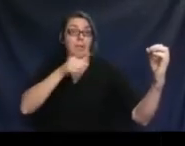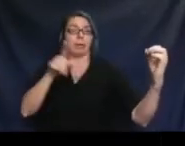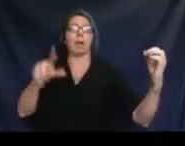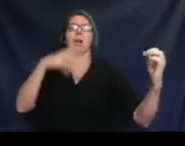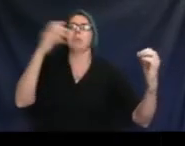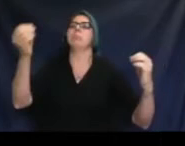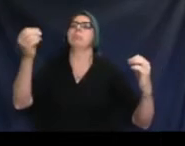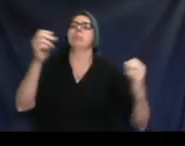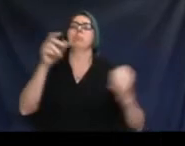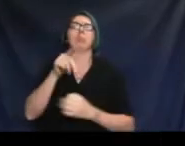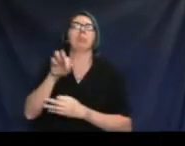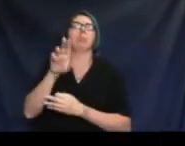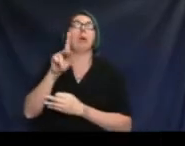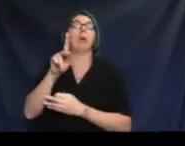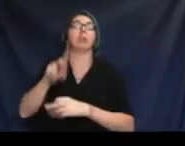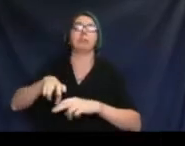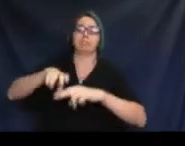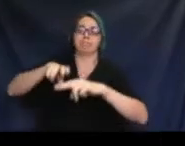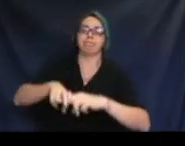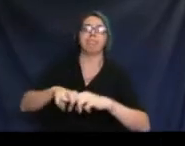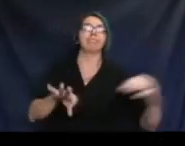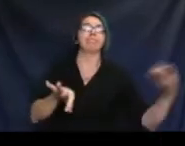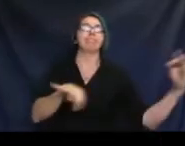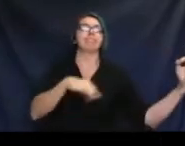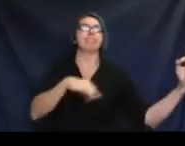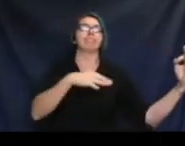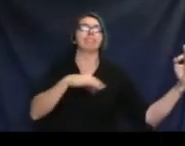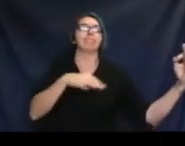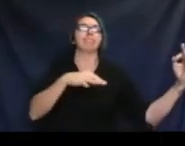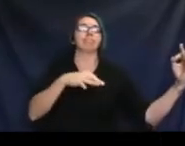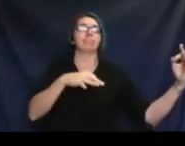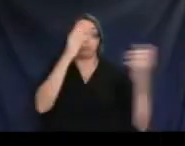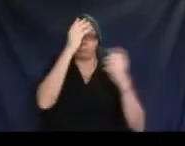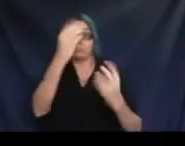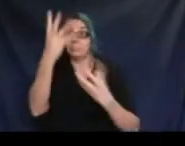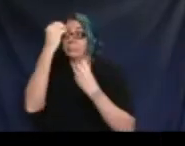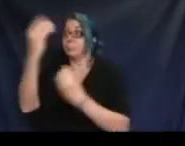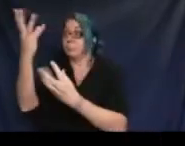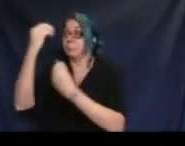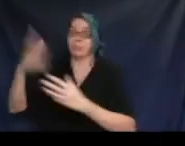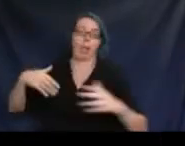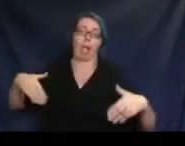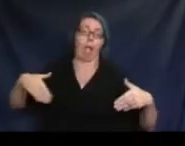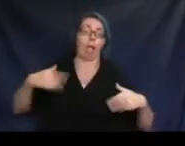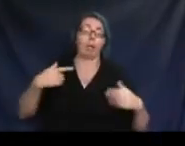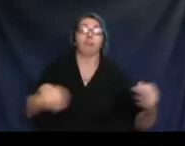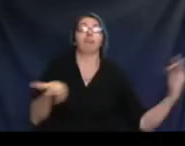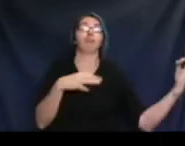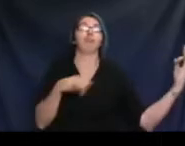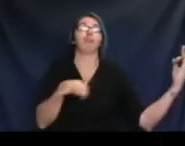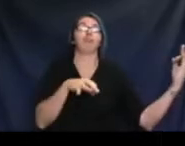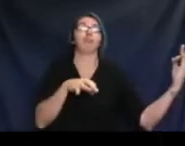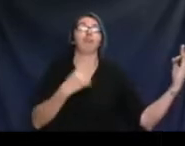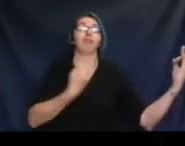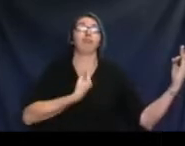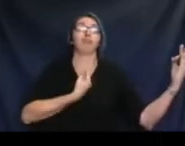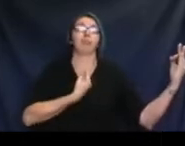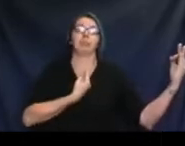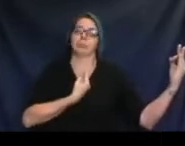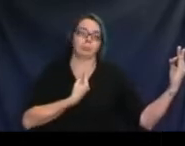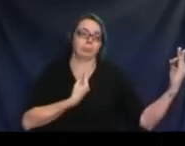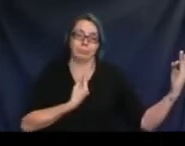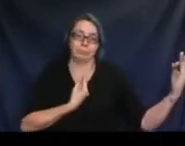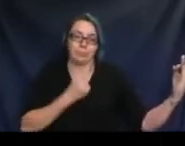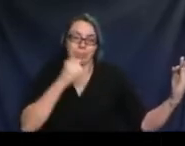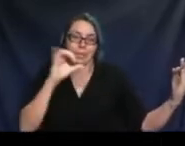let anybody know that you're doing that, and you just sort of do it on your own, that wouldn't qualify. But if you are if you put together a